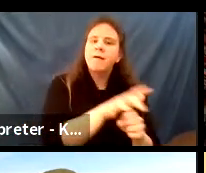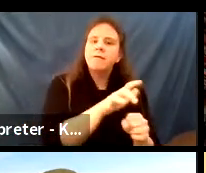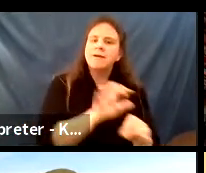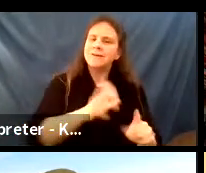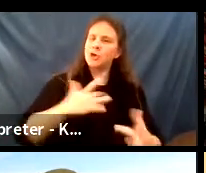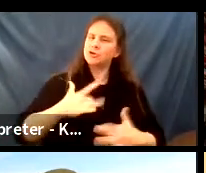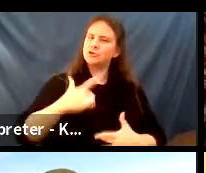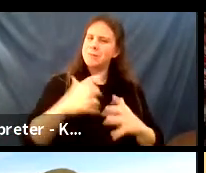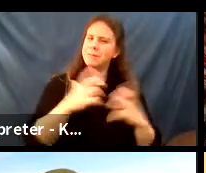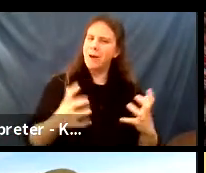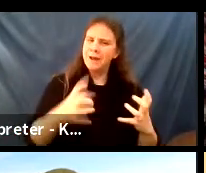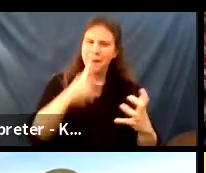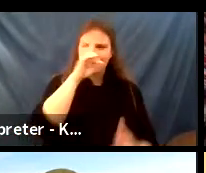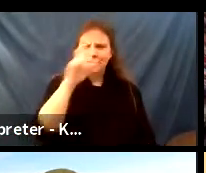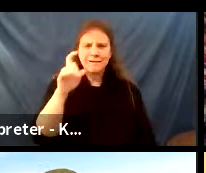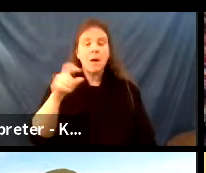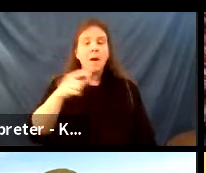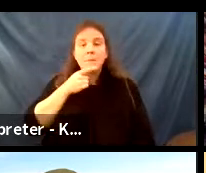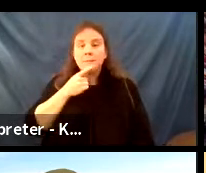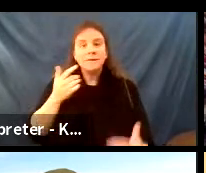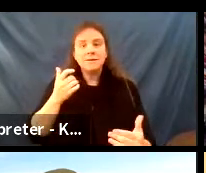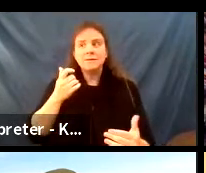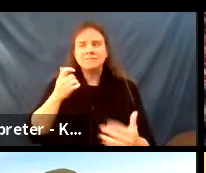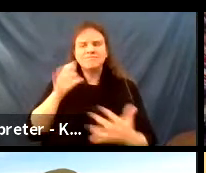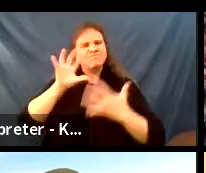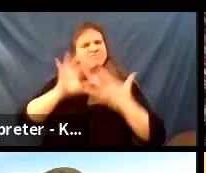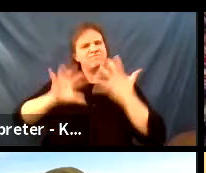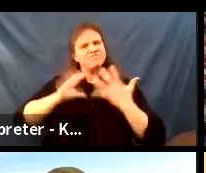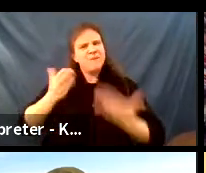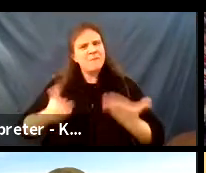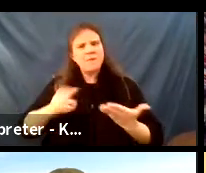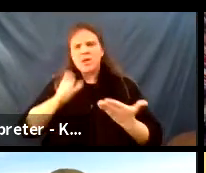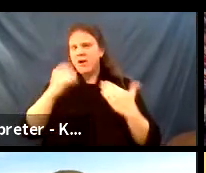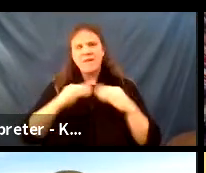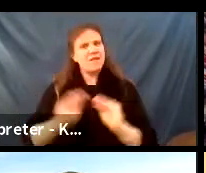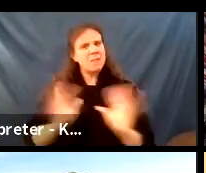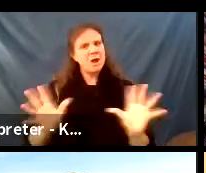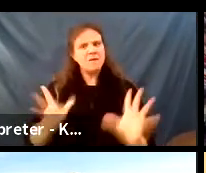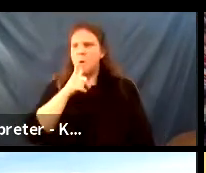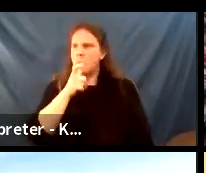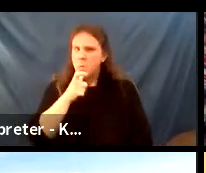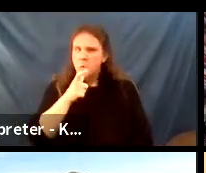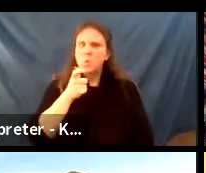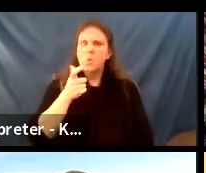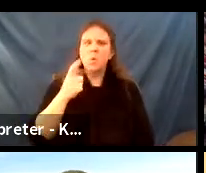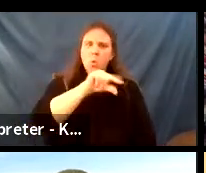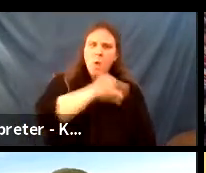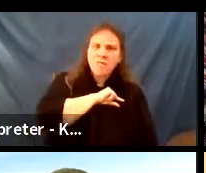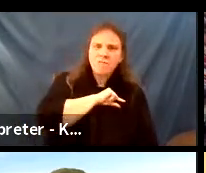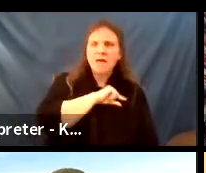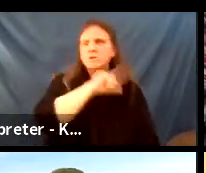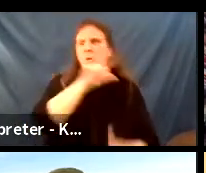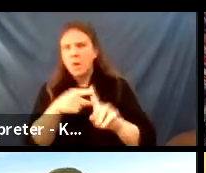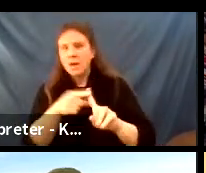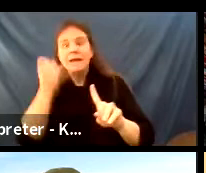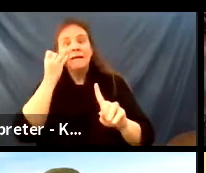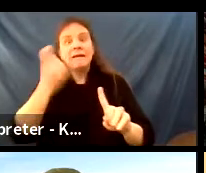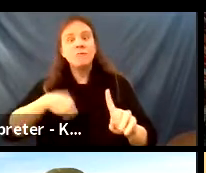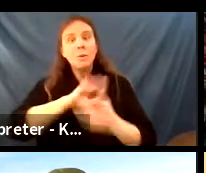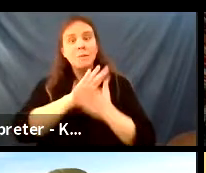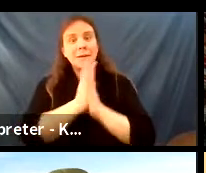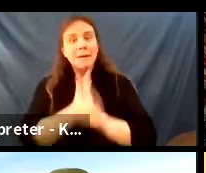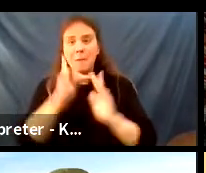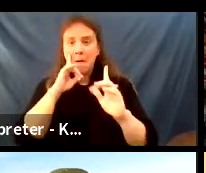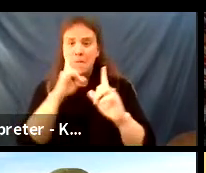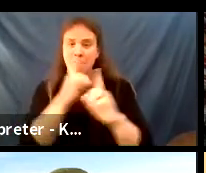the lack of clarity that the public will have about who applies when. And if we get too complex, I think there will be a lot of distrust of the